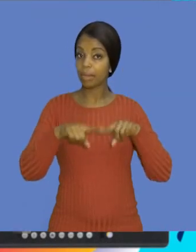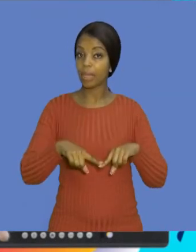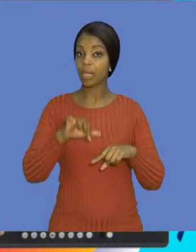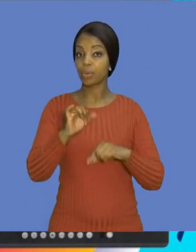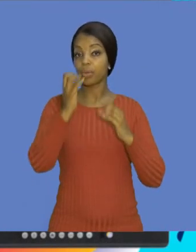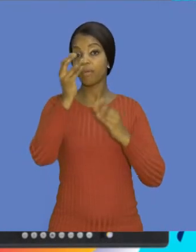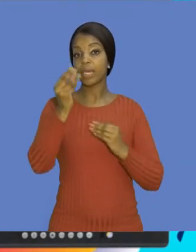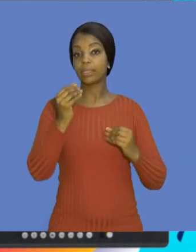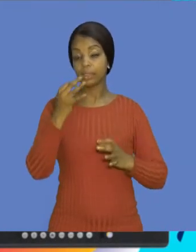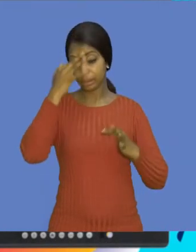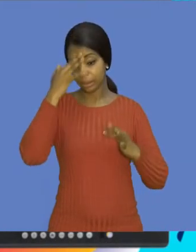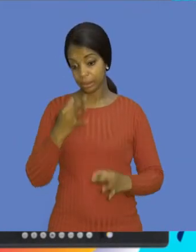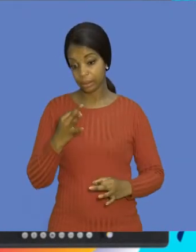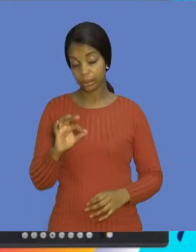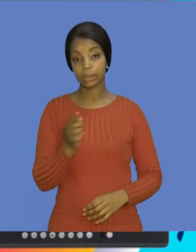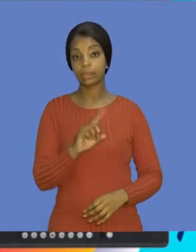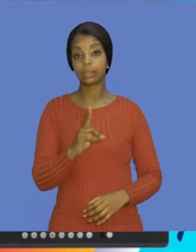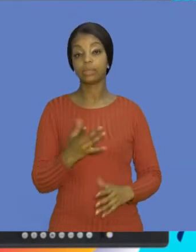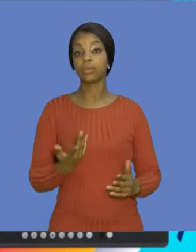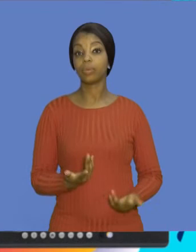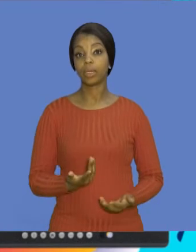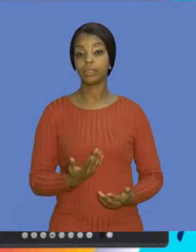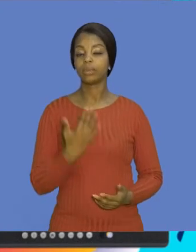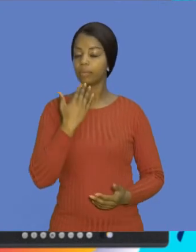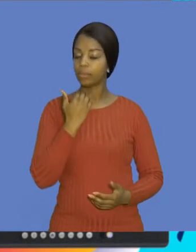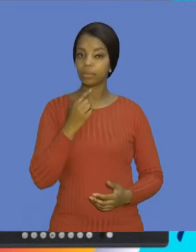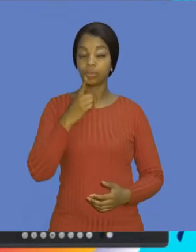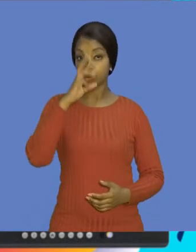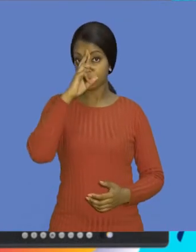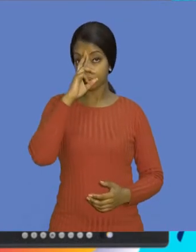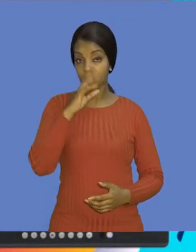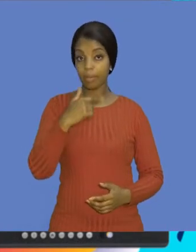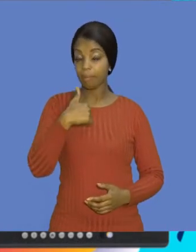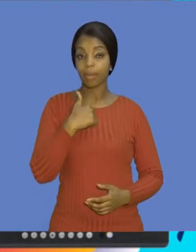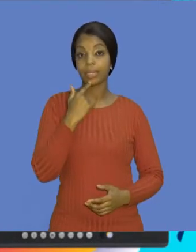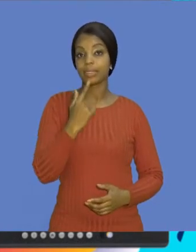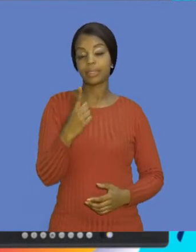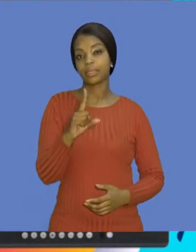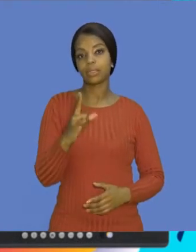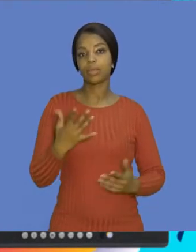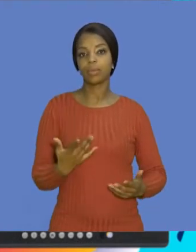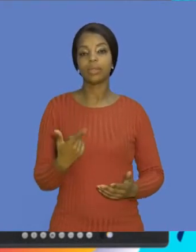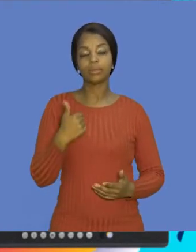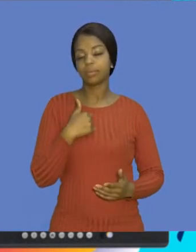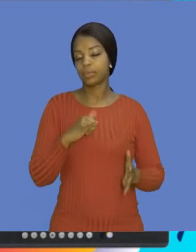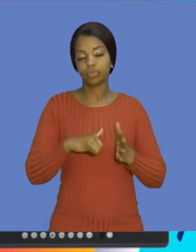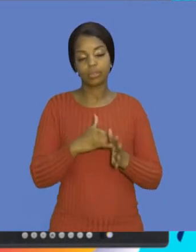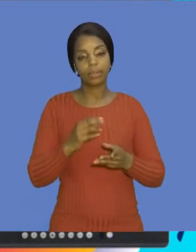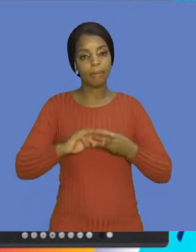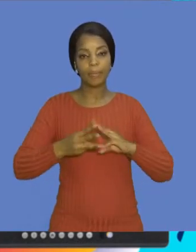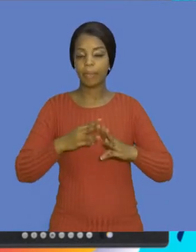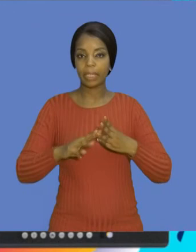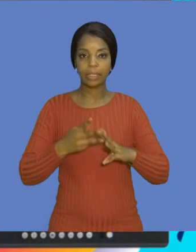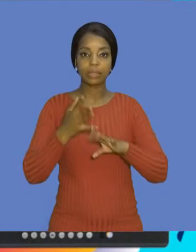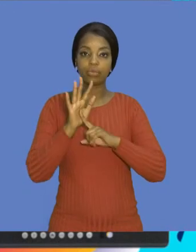financial decisions will be and what your financial needs are at the time. And please remember, all that I'm saying, I'm just using maths